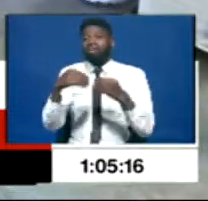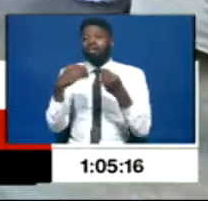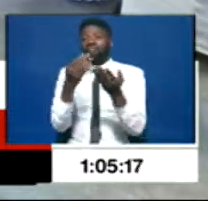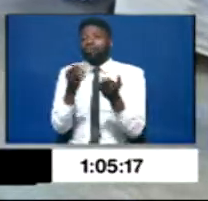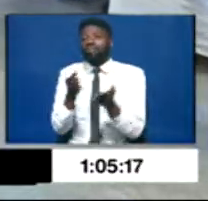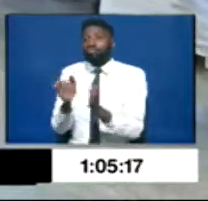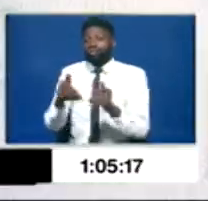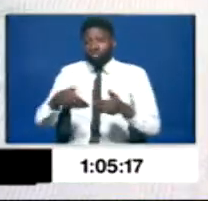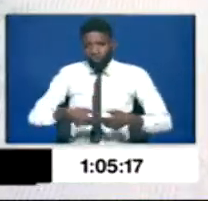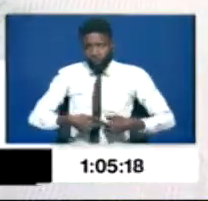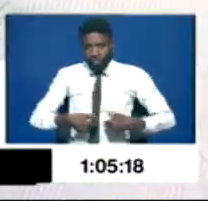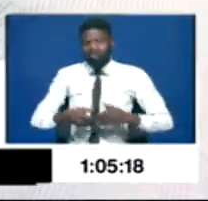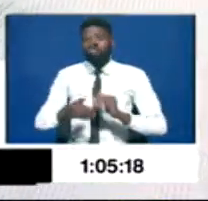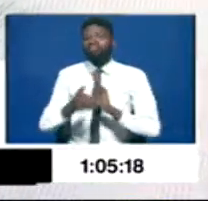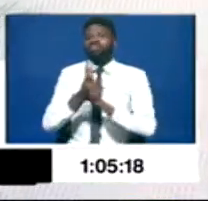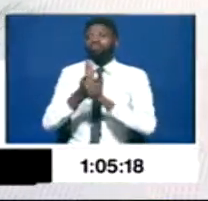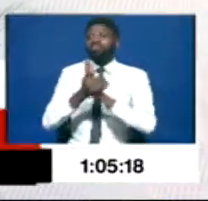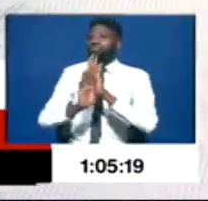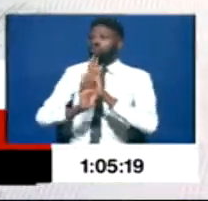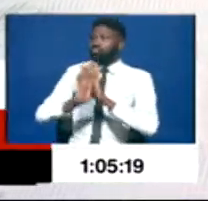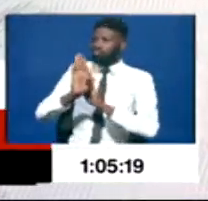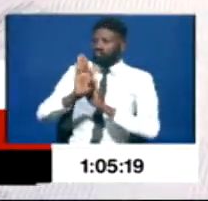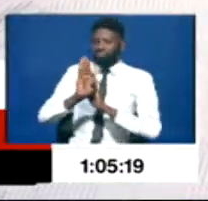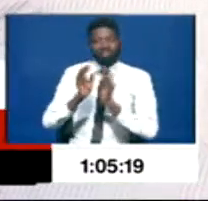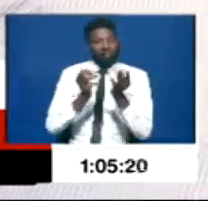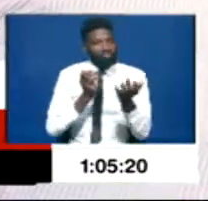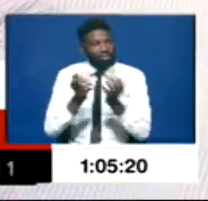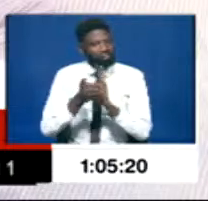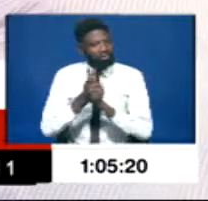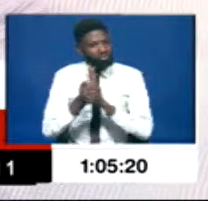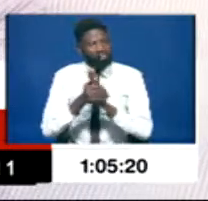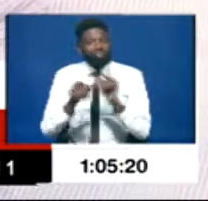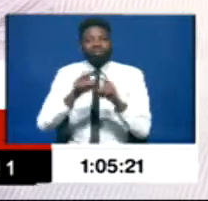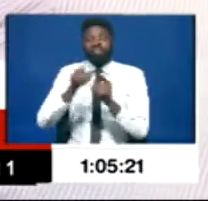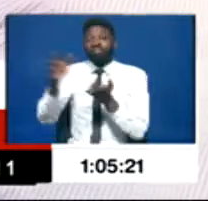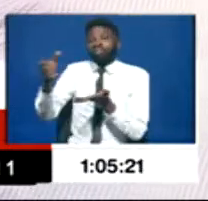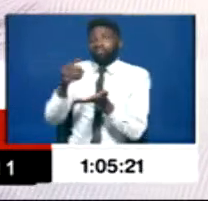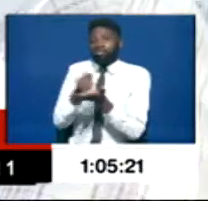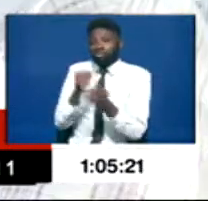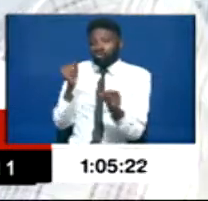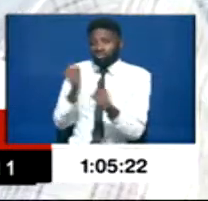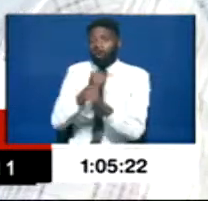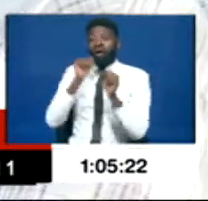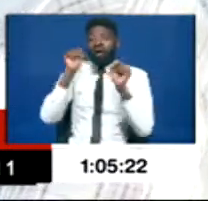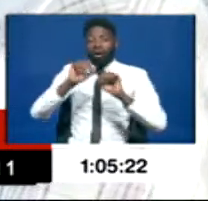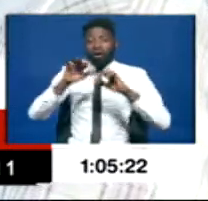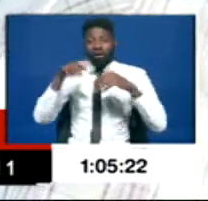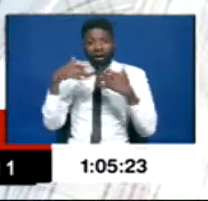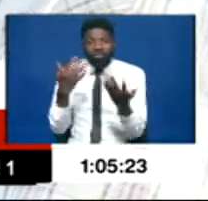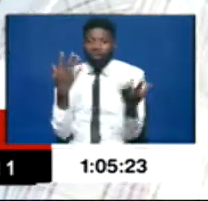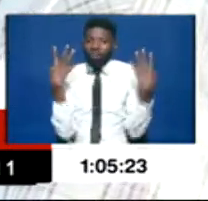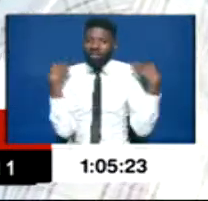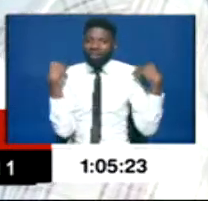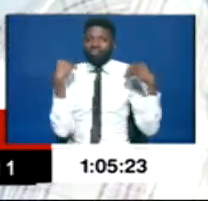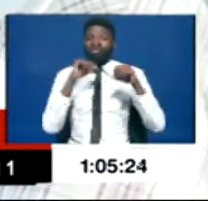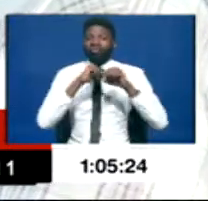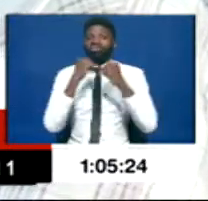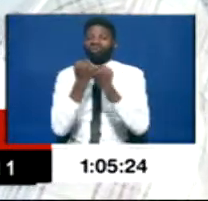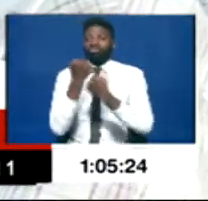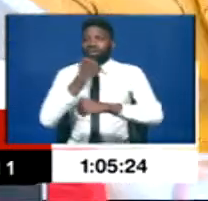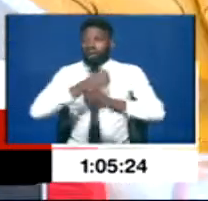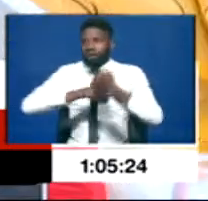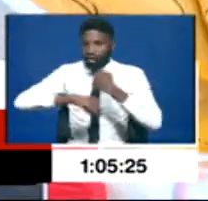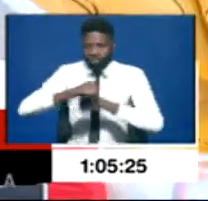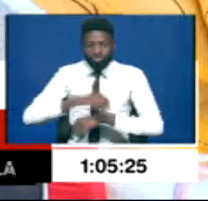for skill development, entrepreneurship and employment through practical social action. Kenya Red Cross Society Secretary